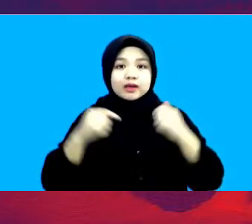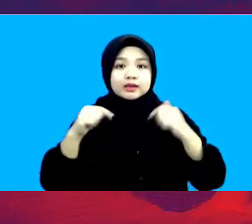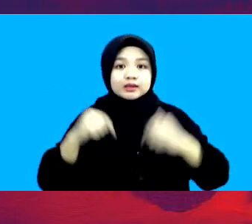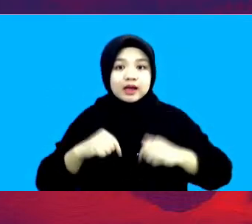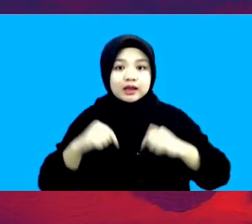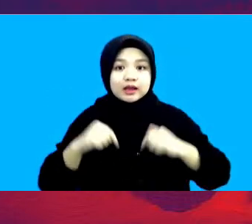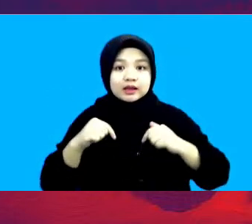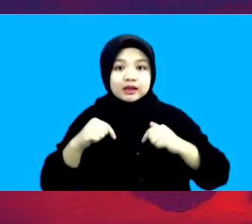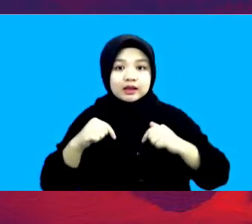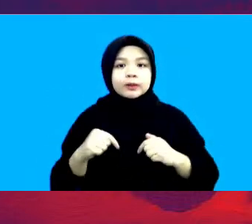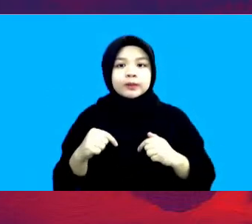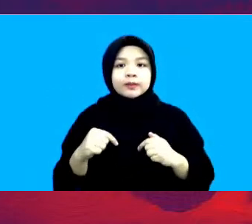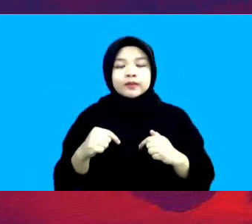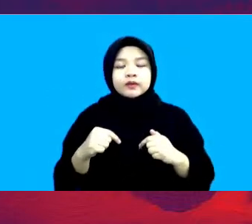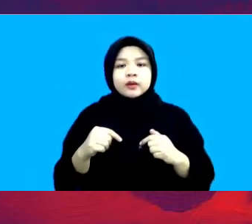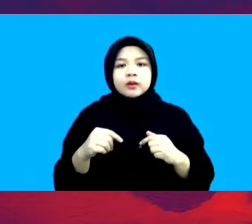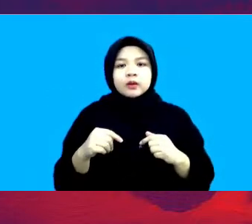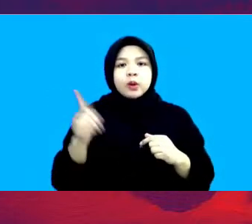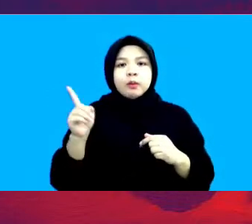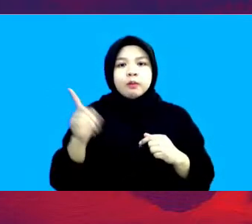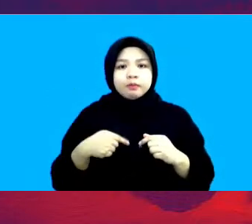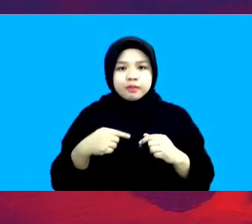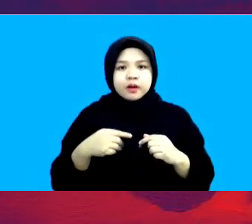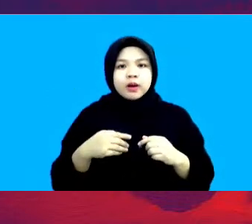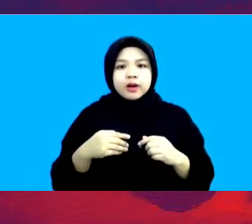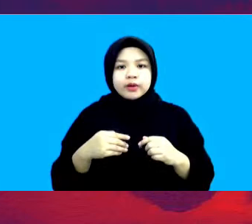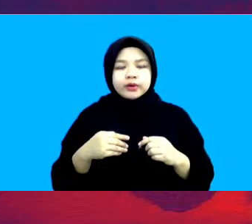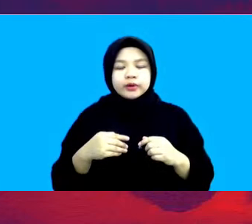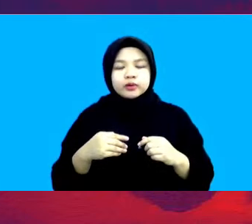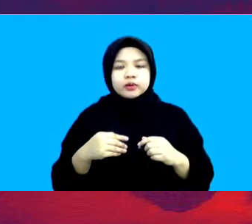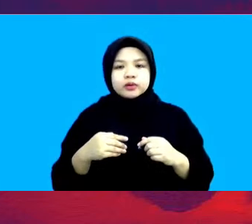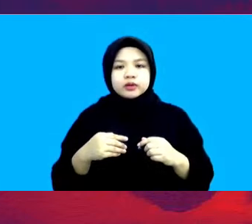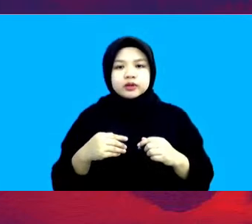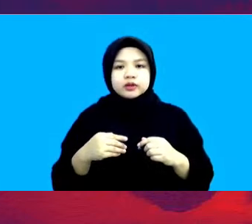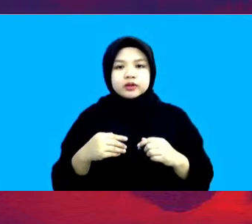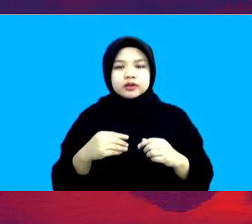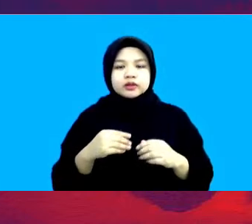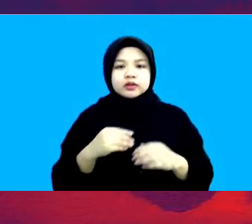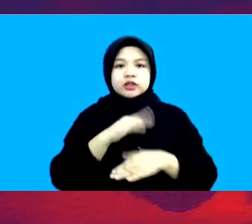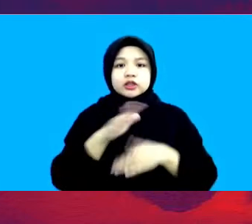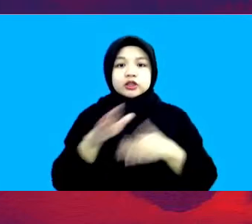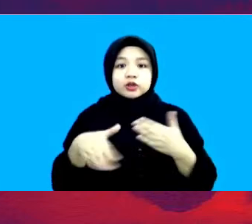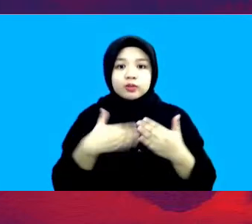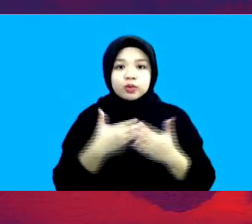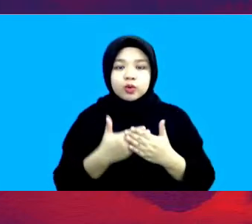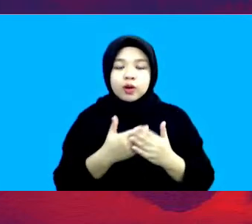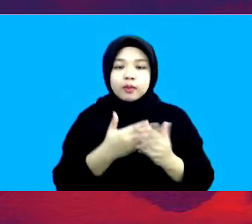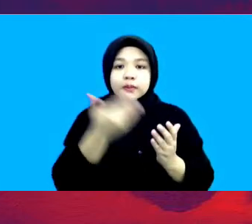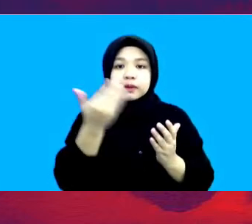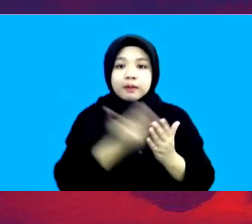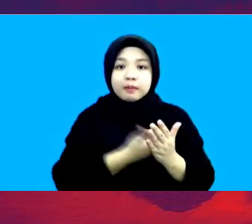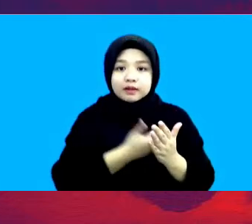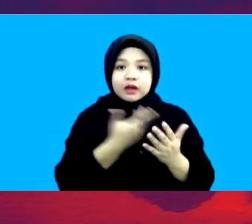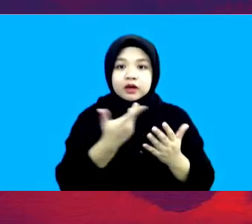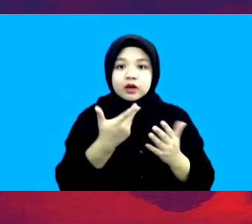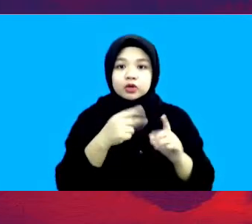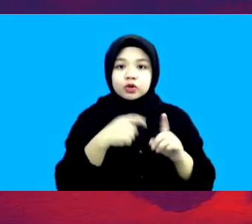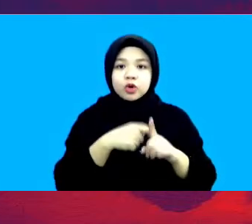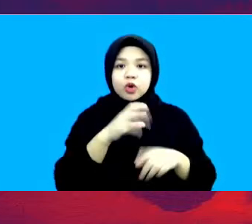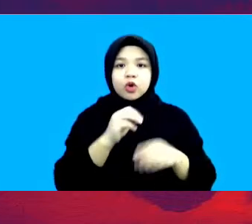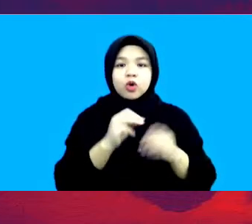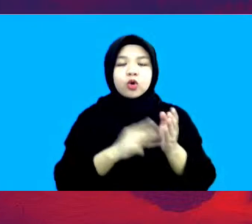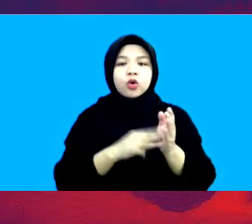use majority of those windfall revenue from our commodity prices and direct it